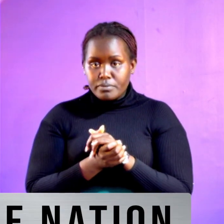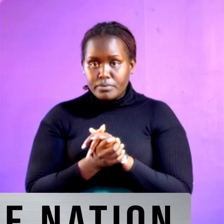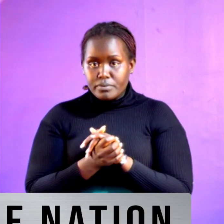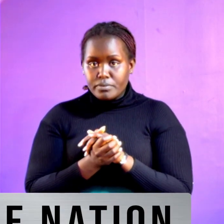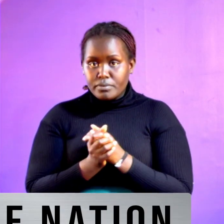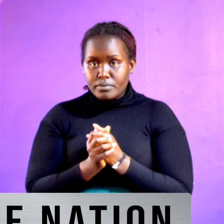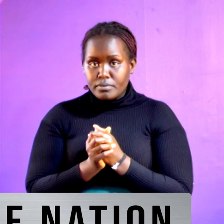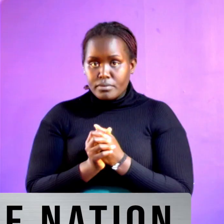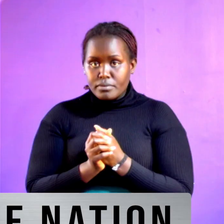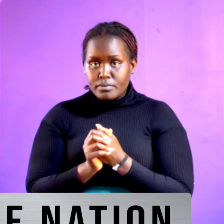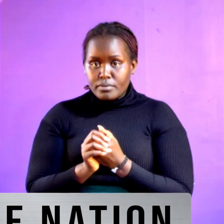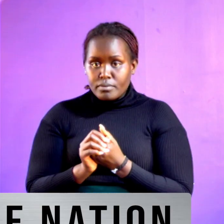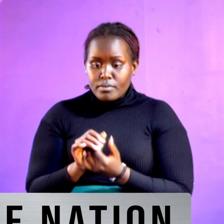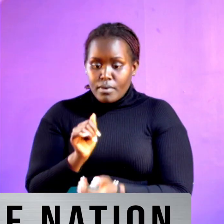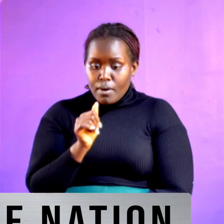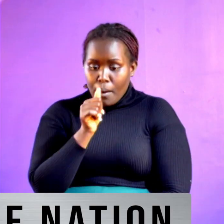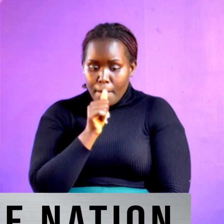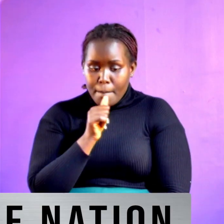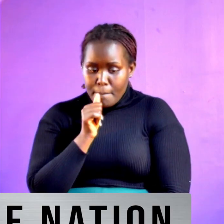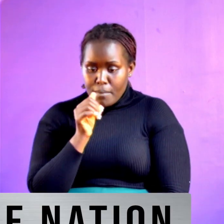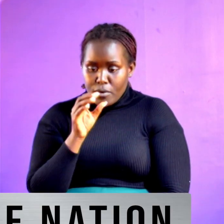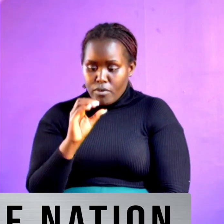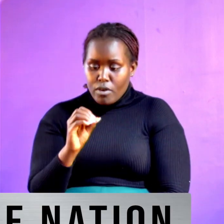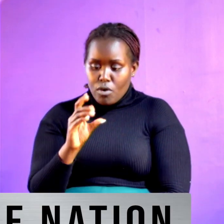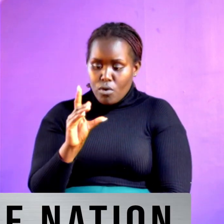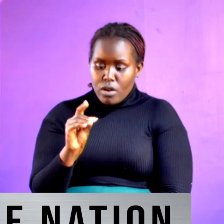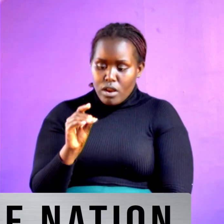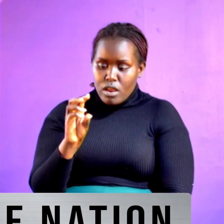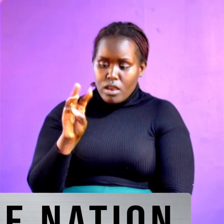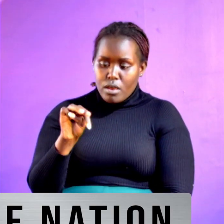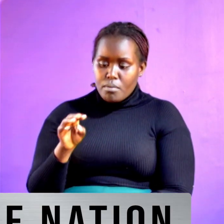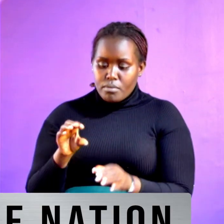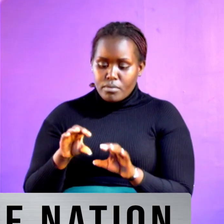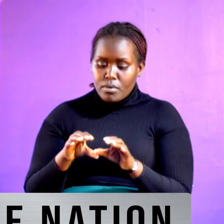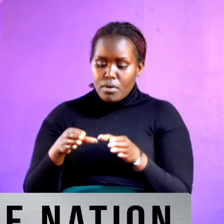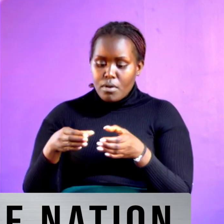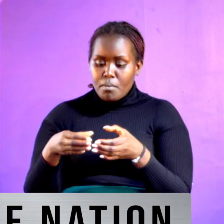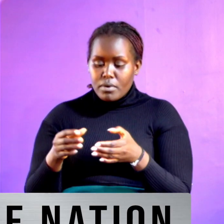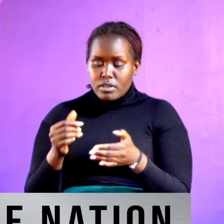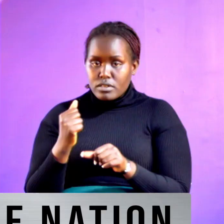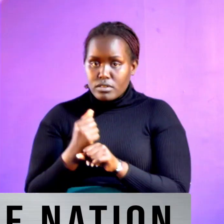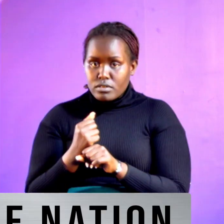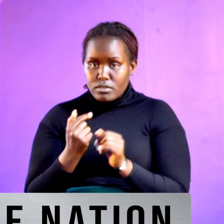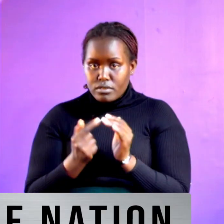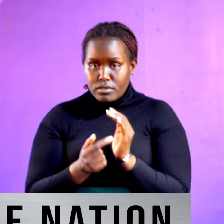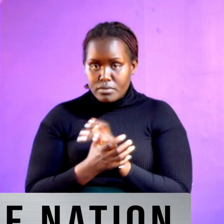his priority and the priority of the ODM party is to,